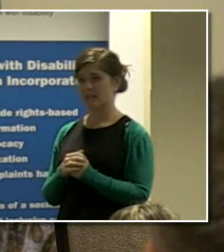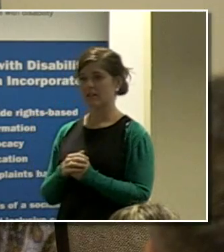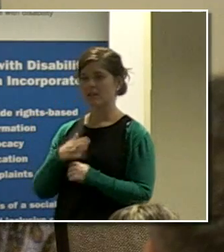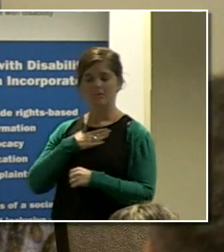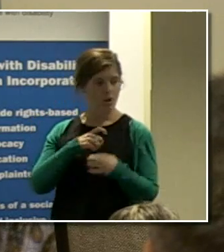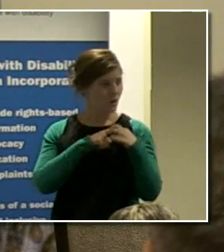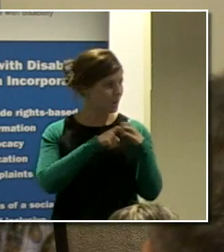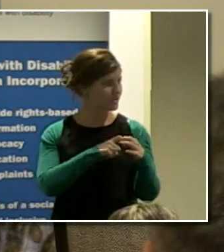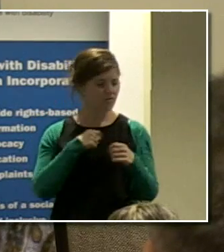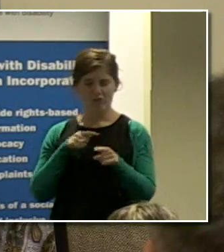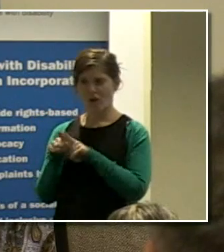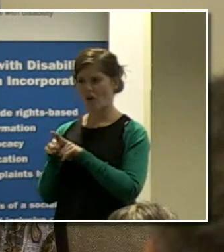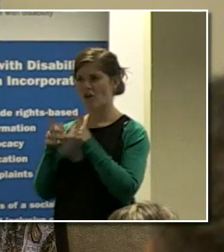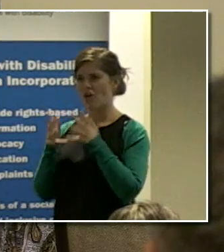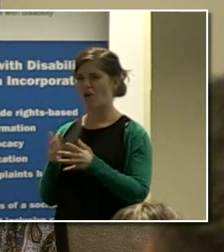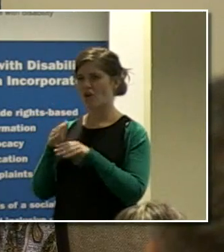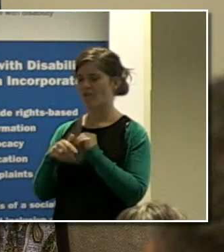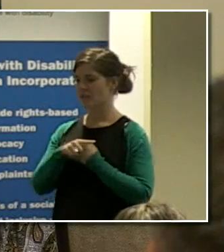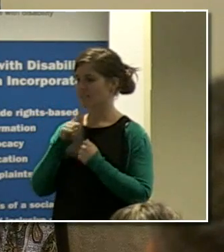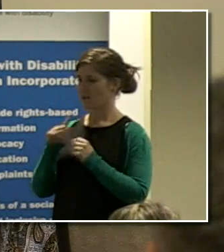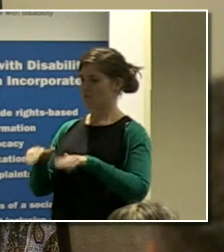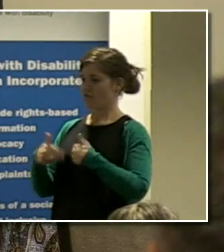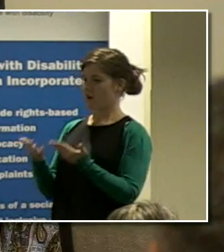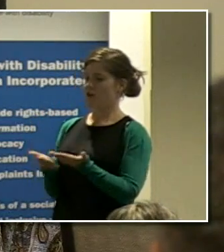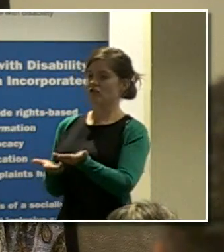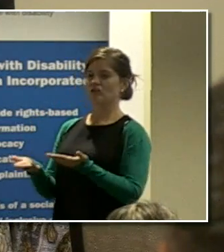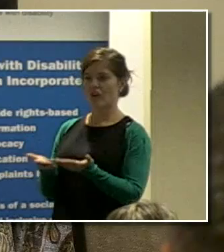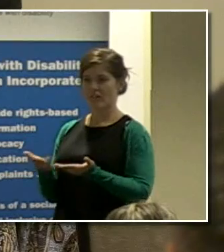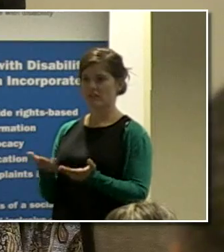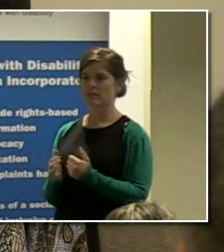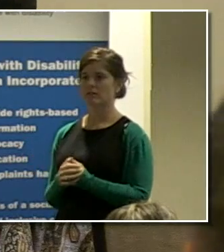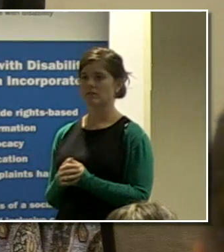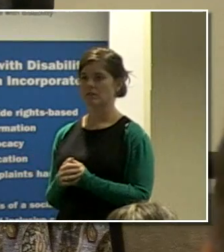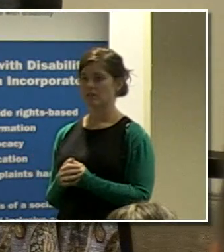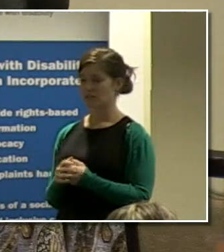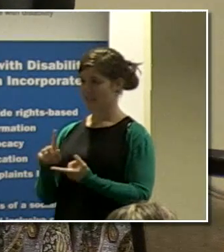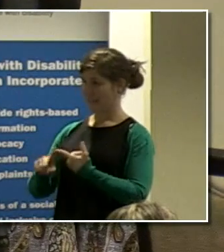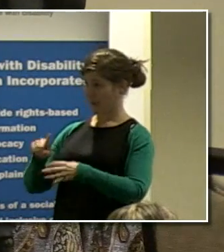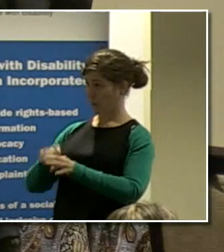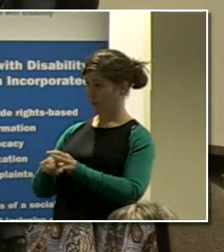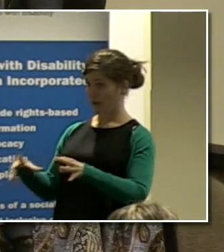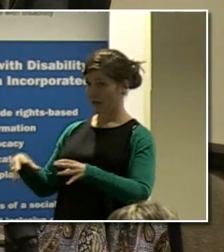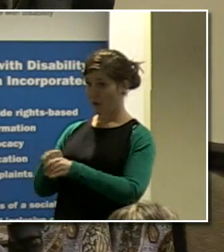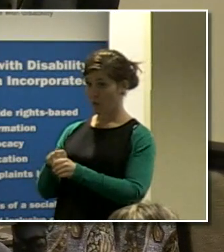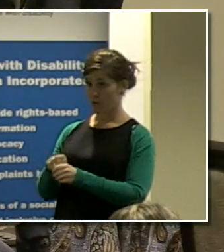learned a lot about what you say about providing service. Does equipment come into the equation?